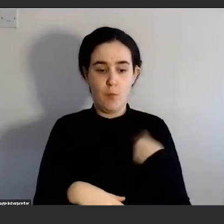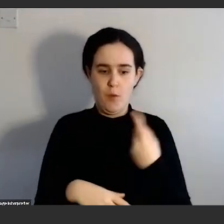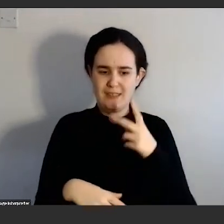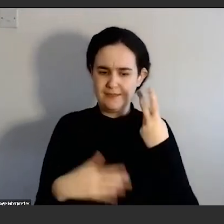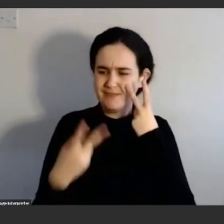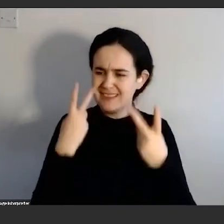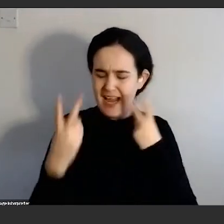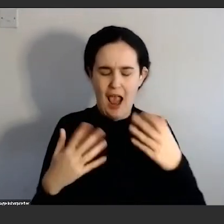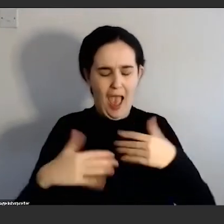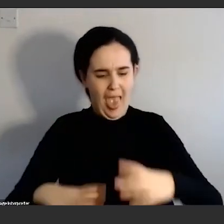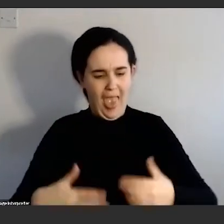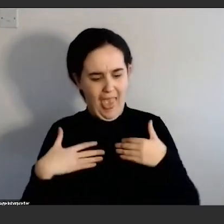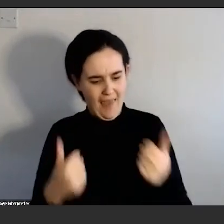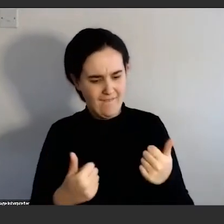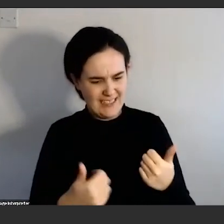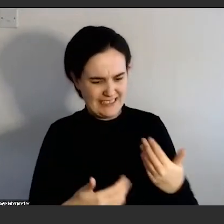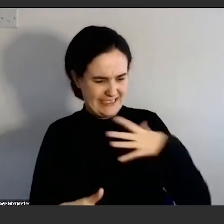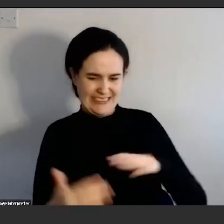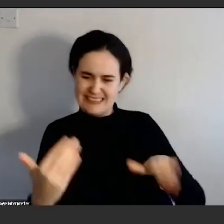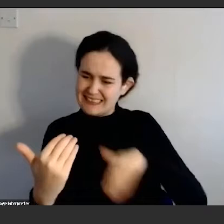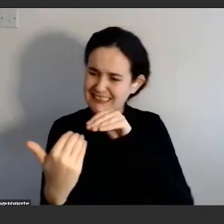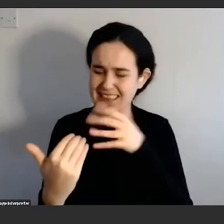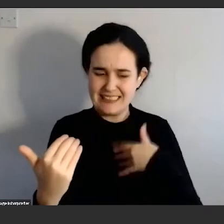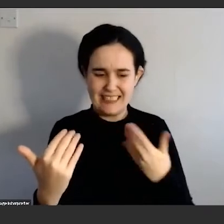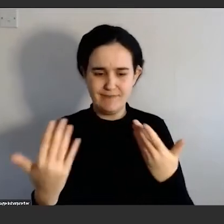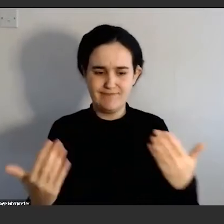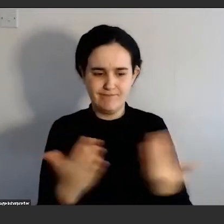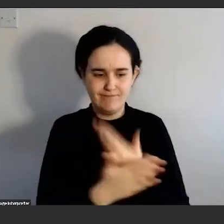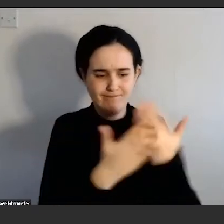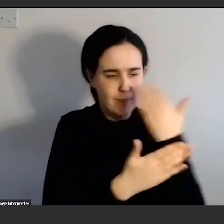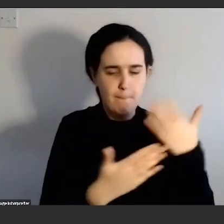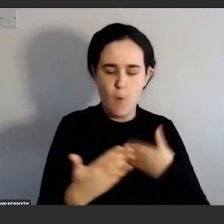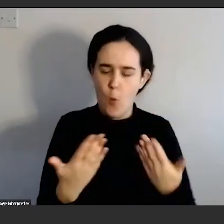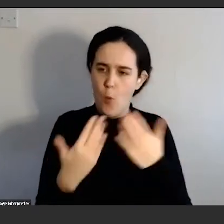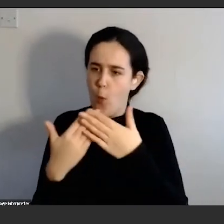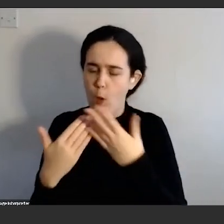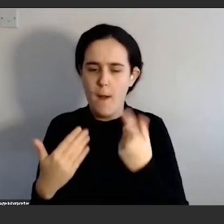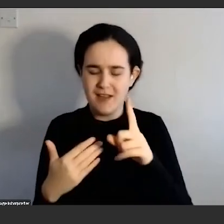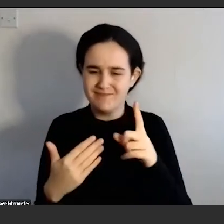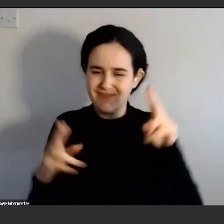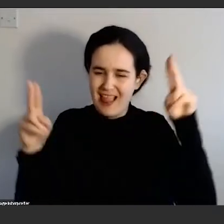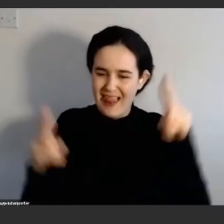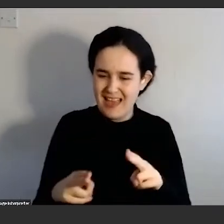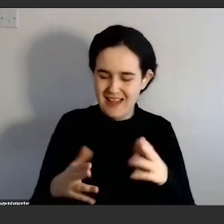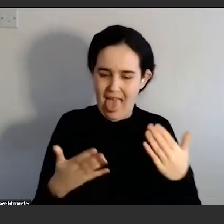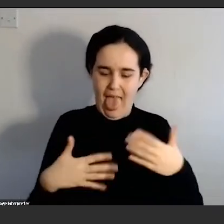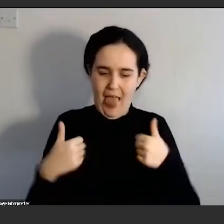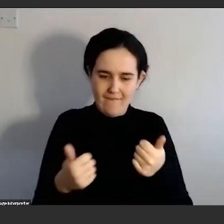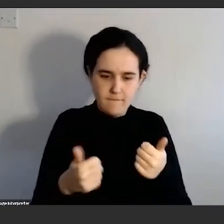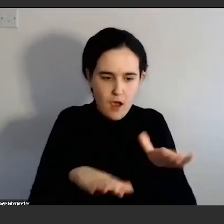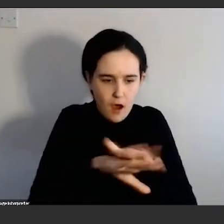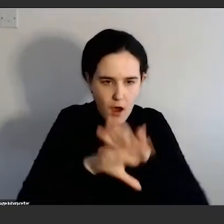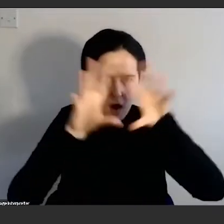coverage. Their special needs are often unmet, including rehabilitation and assistive technology